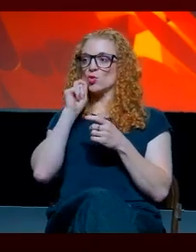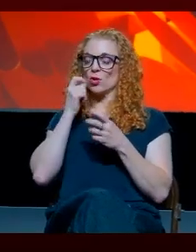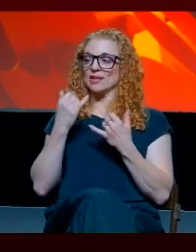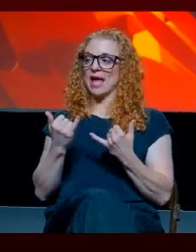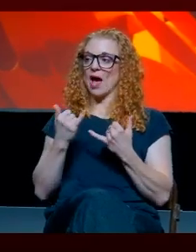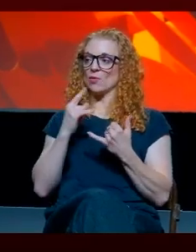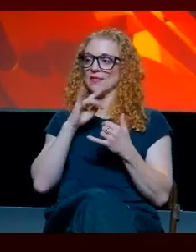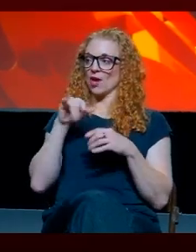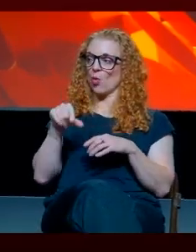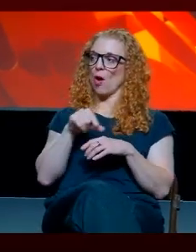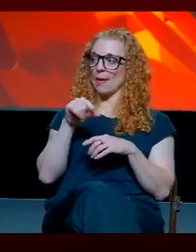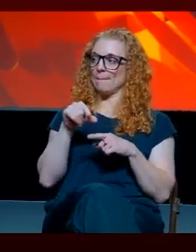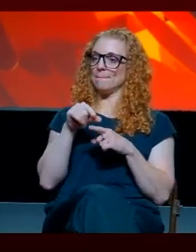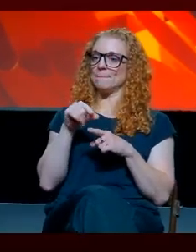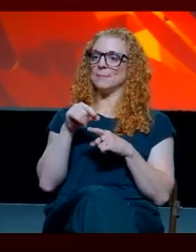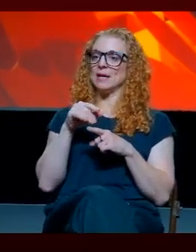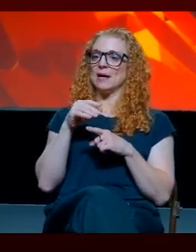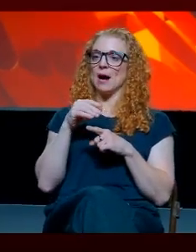is quantum